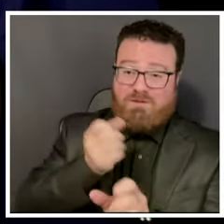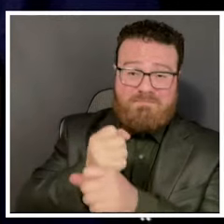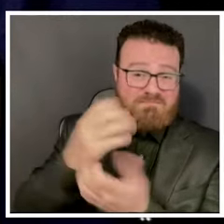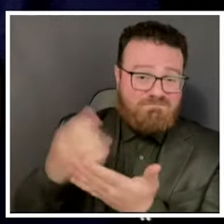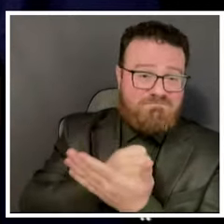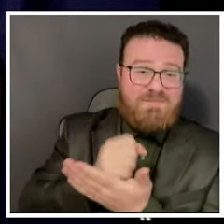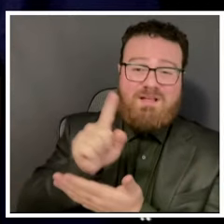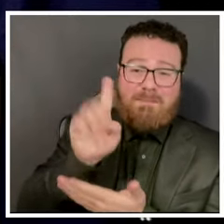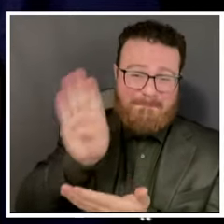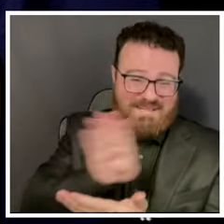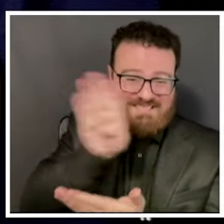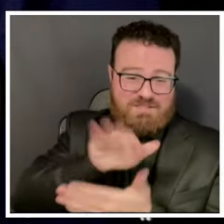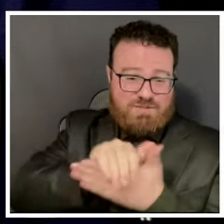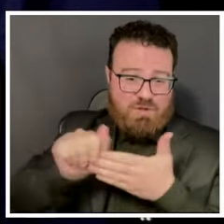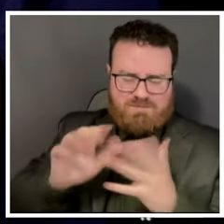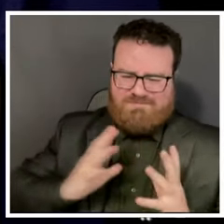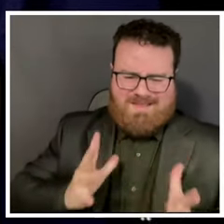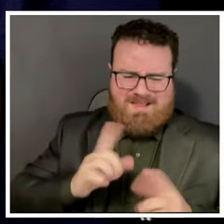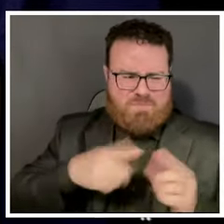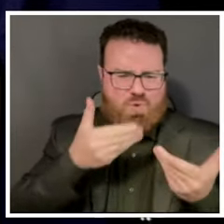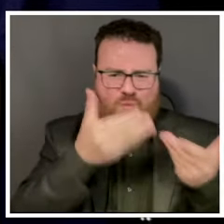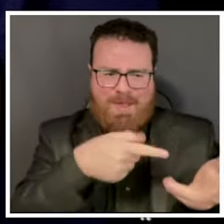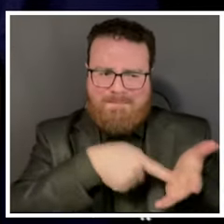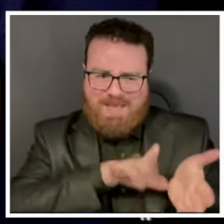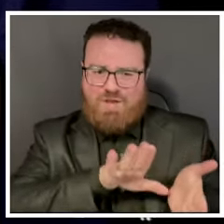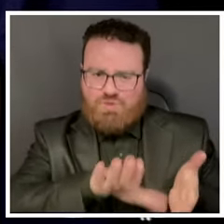in taxes.